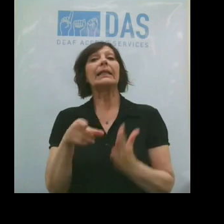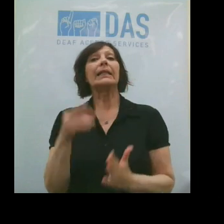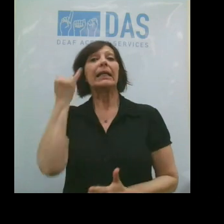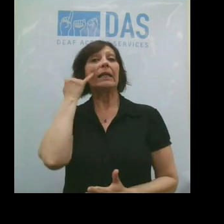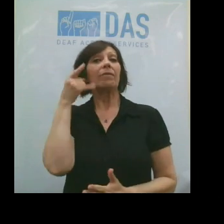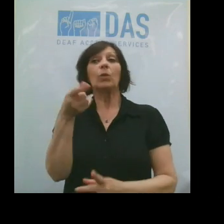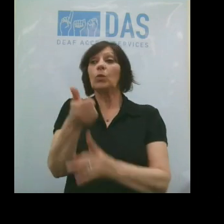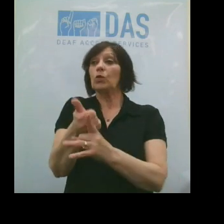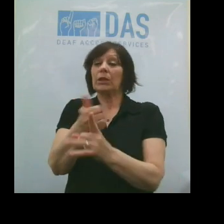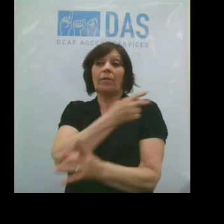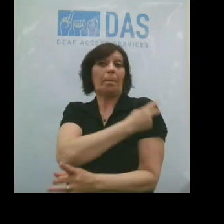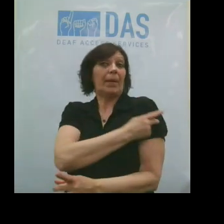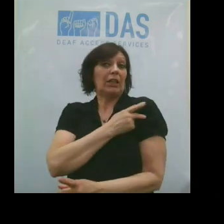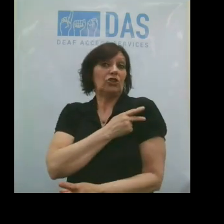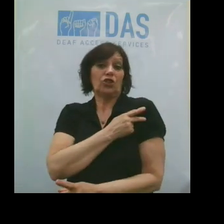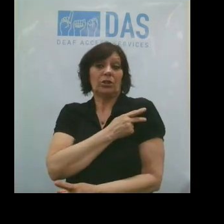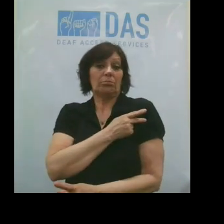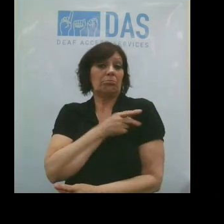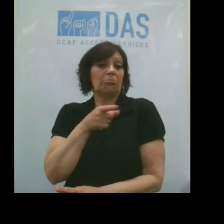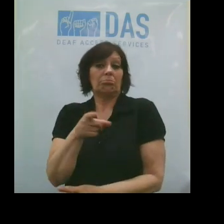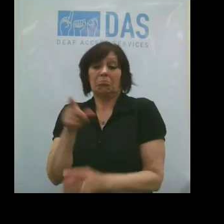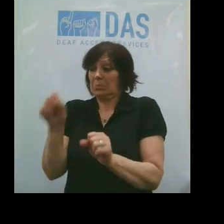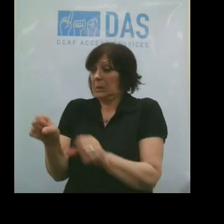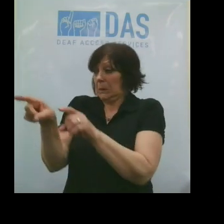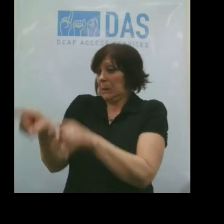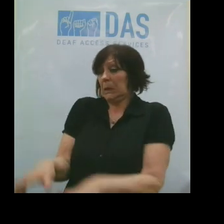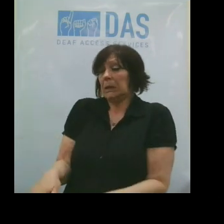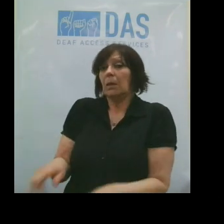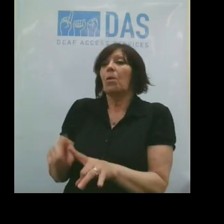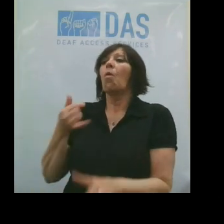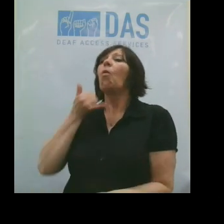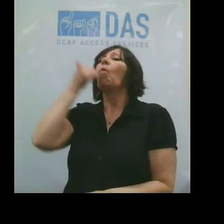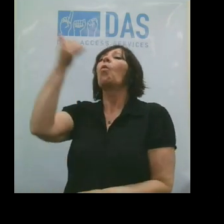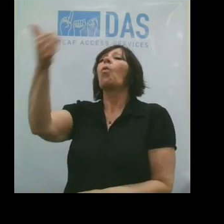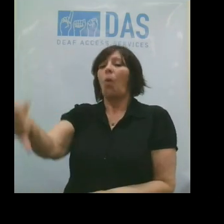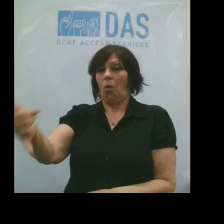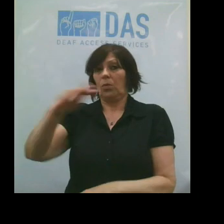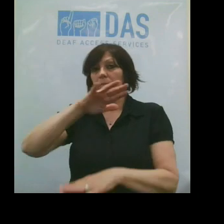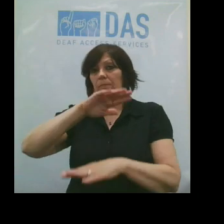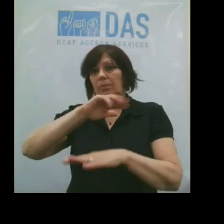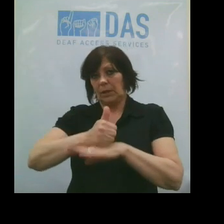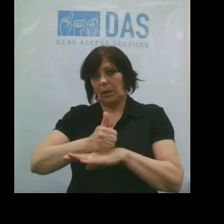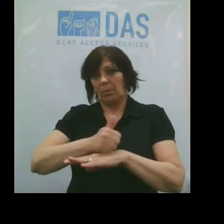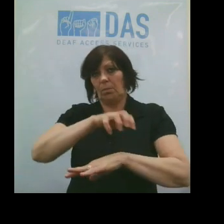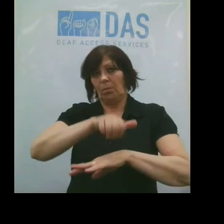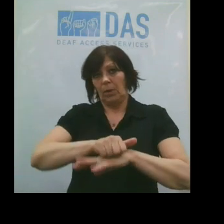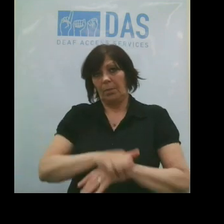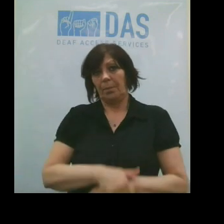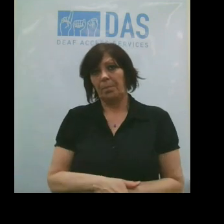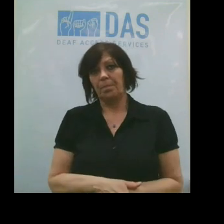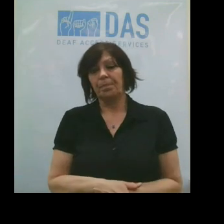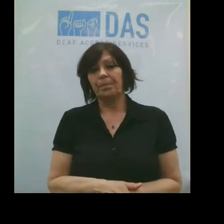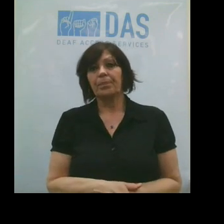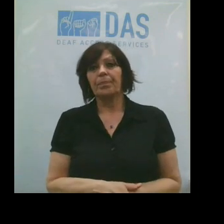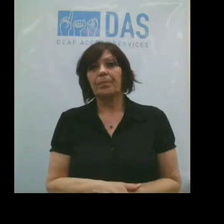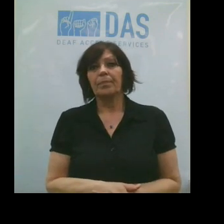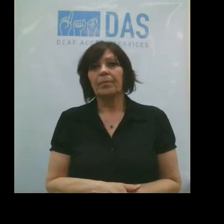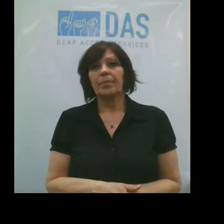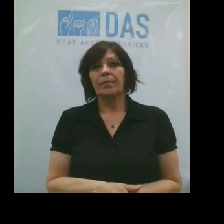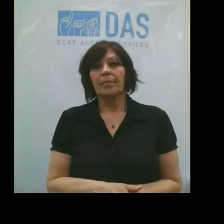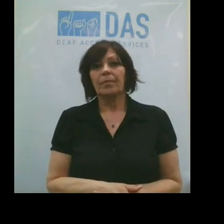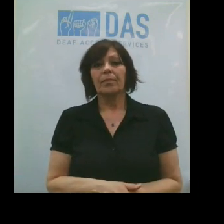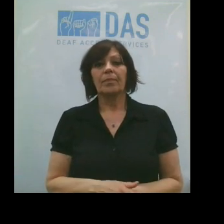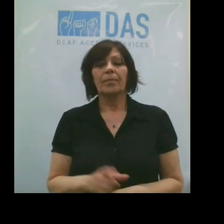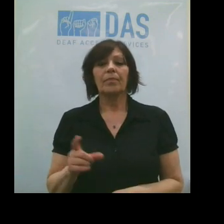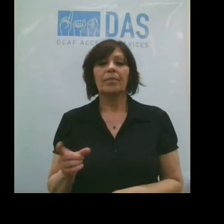a patient of one of these practice groups, you can get tested, but you have to call them to set up an appointment. Commissioner's orders, turn it back